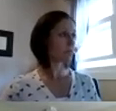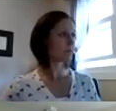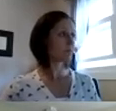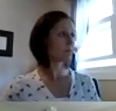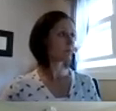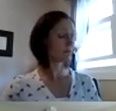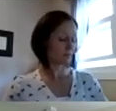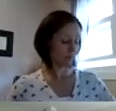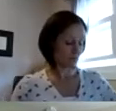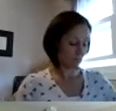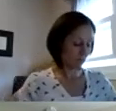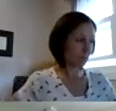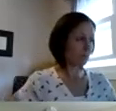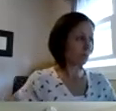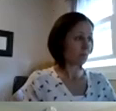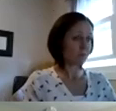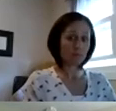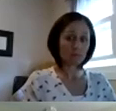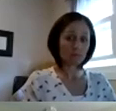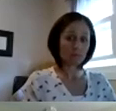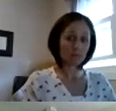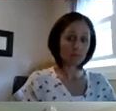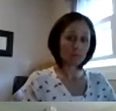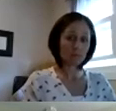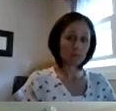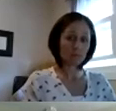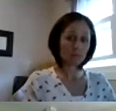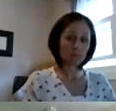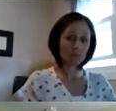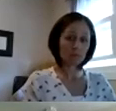you're, you know, you have a public facing